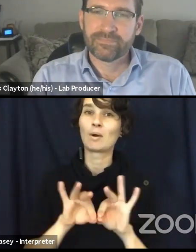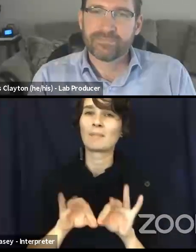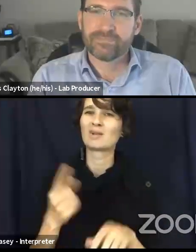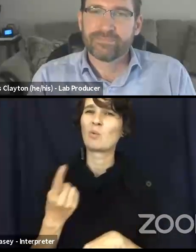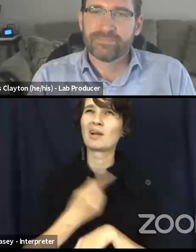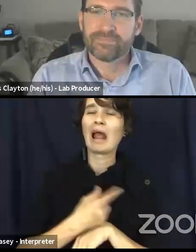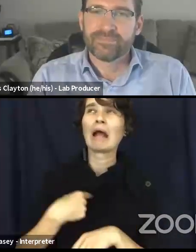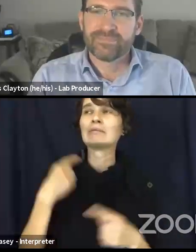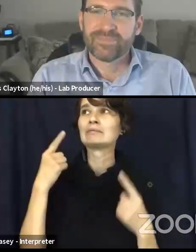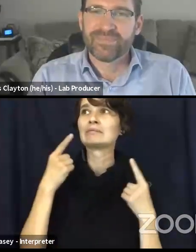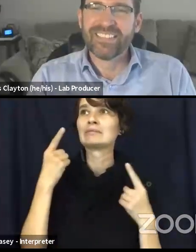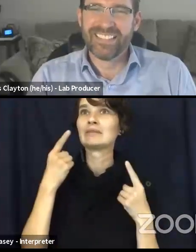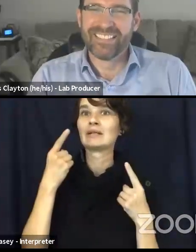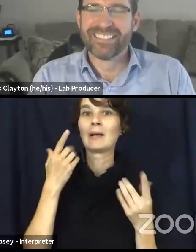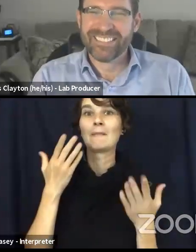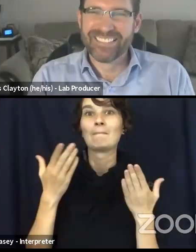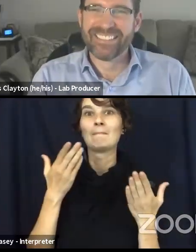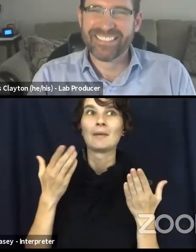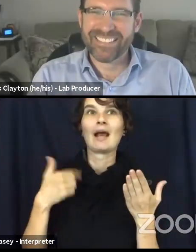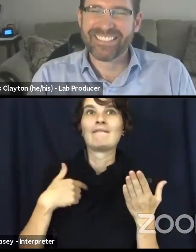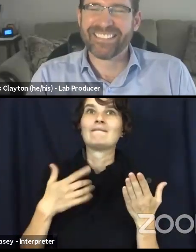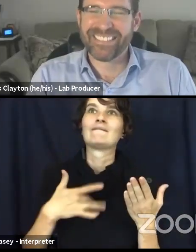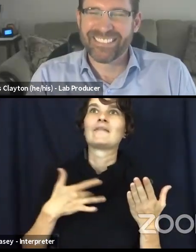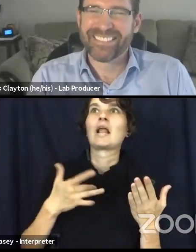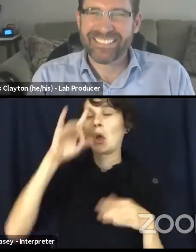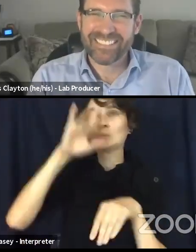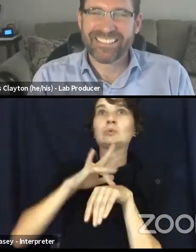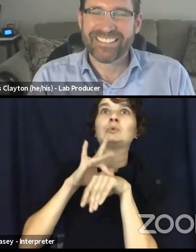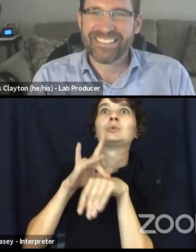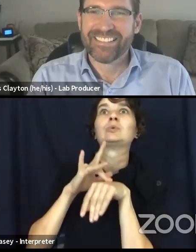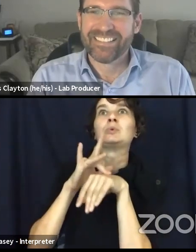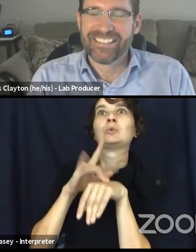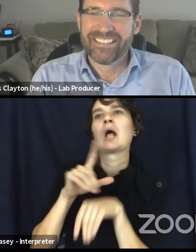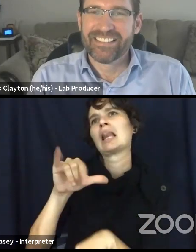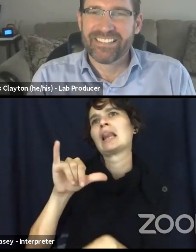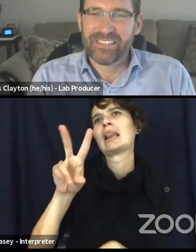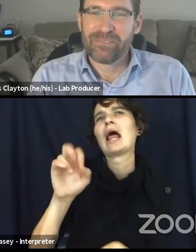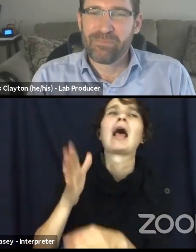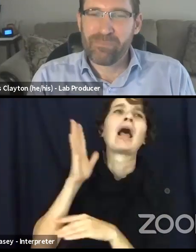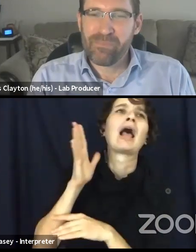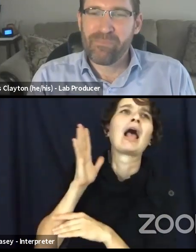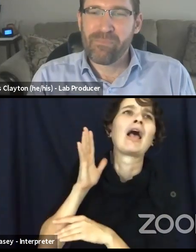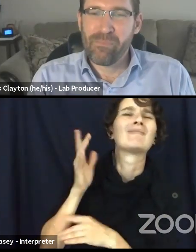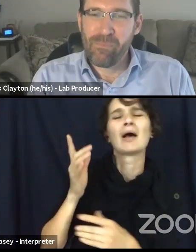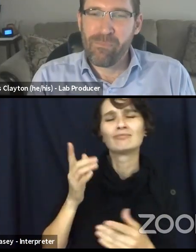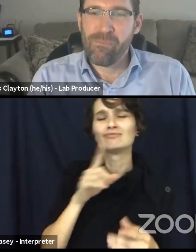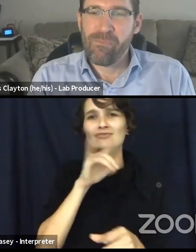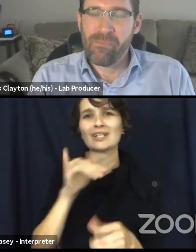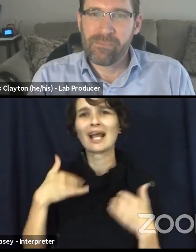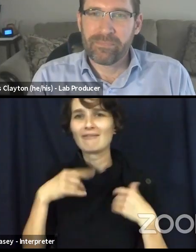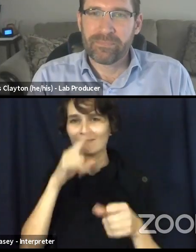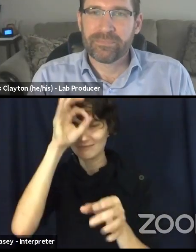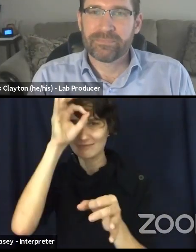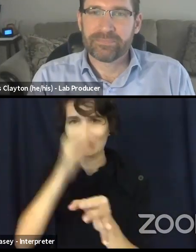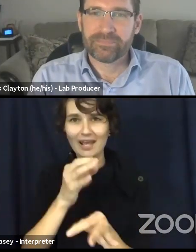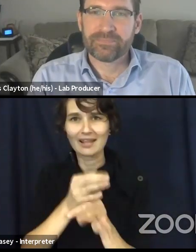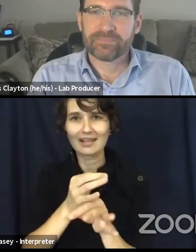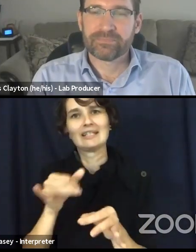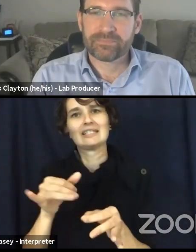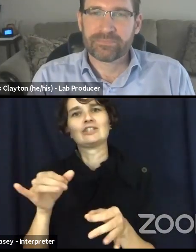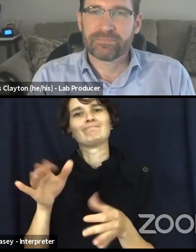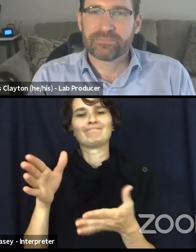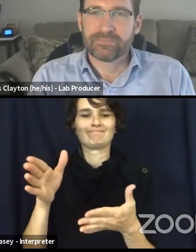I'm fetishizing the OG liveness, and I truly have so much faith in the committed presence and intimate exchange in shared physical